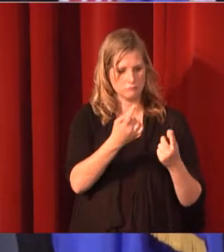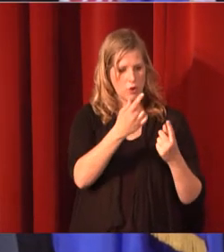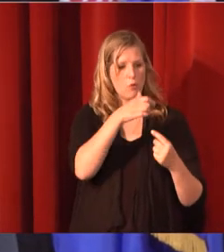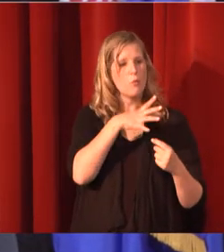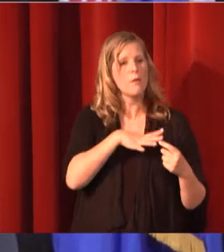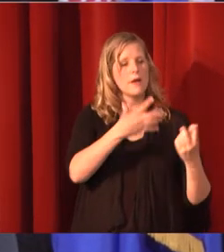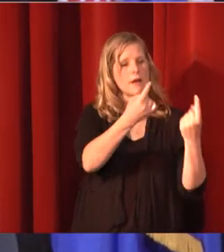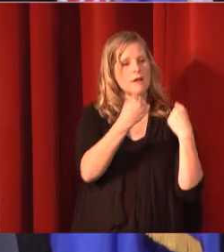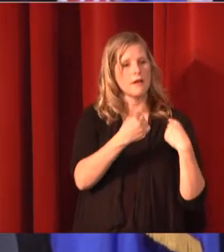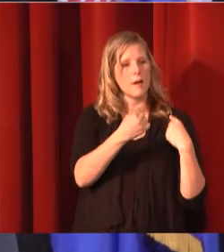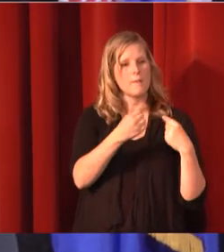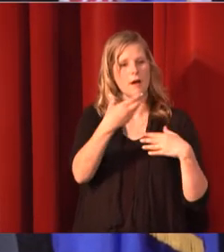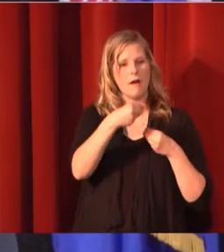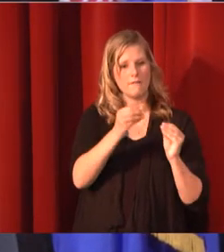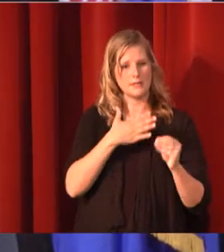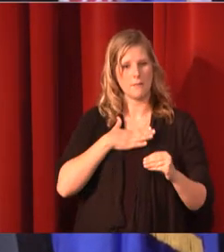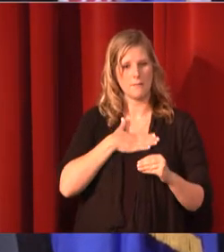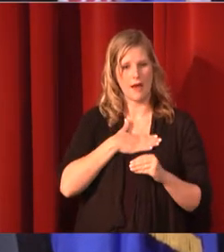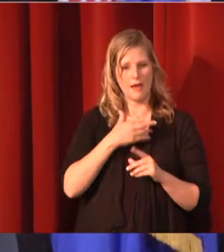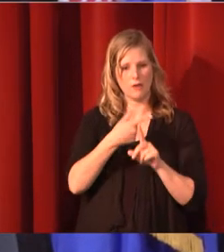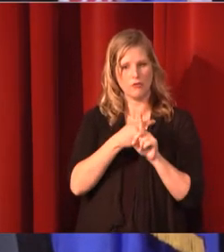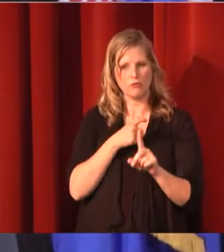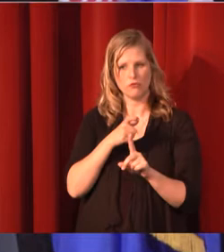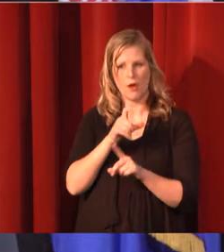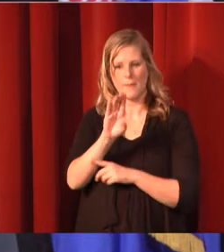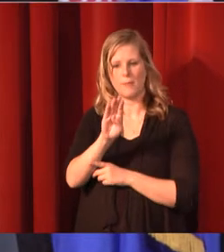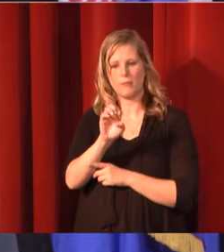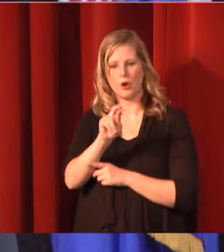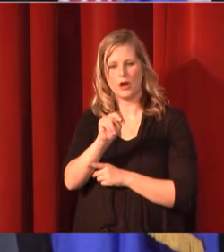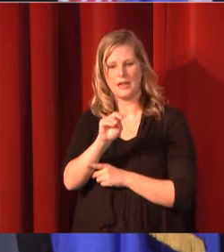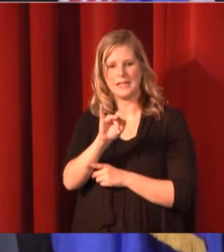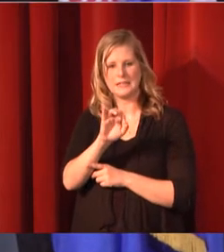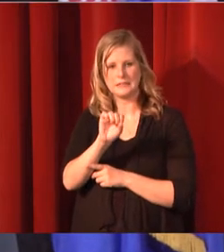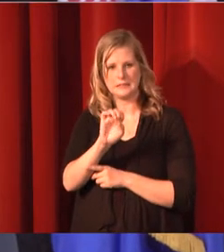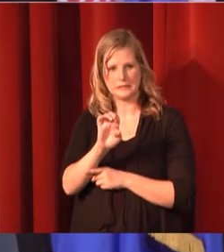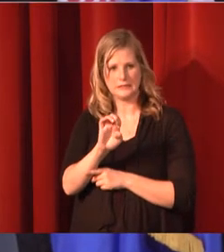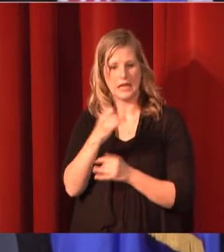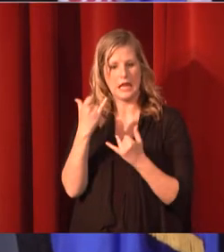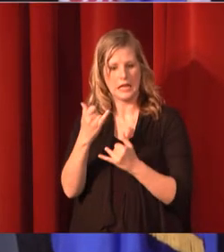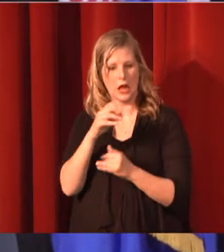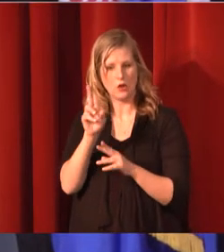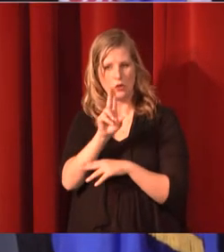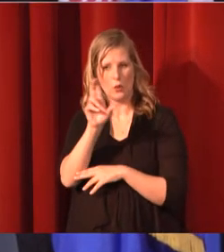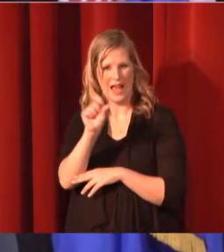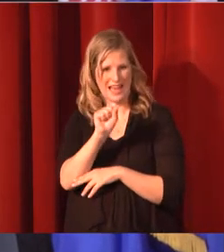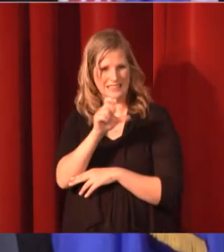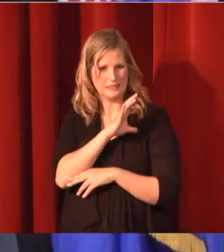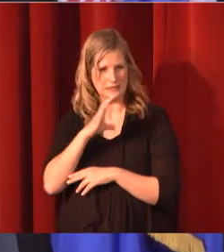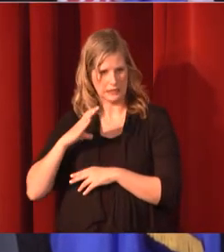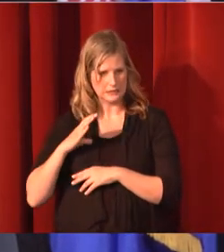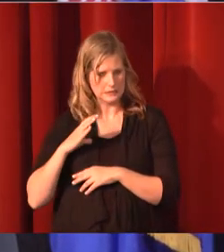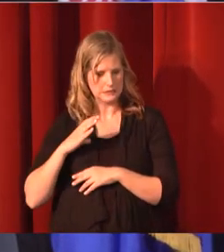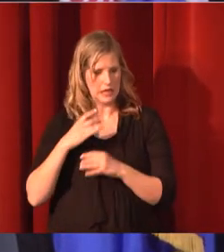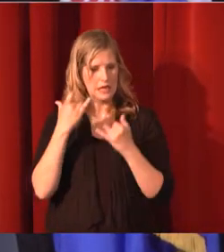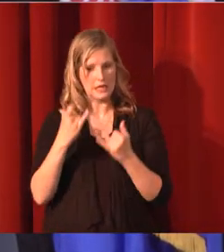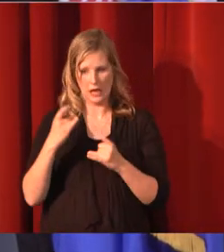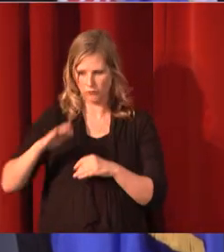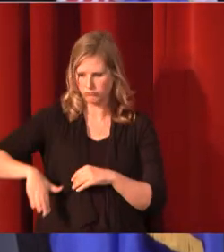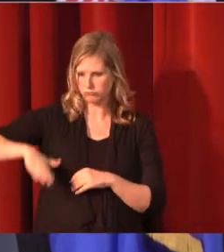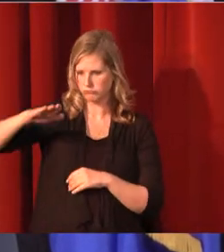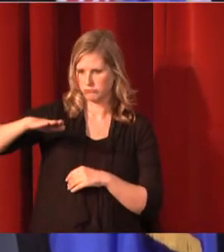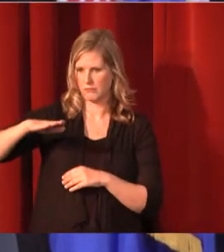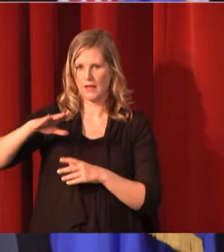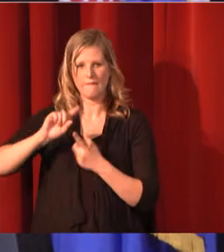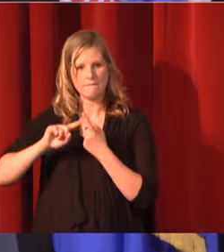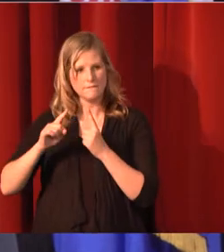Burmese refugee who had settled in the United States she is a US citizen now raising her three kids in the north end where thousands of Korean